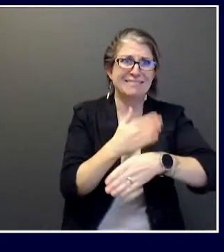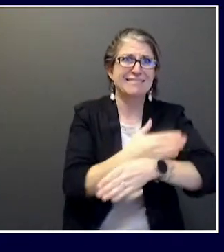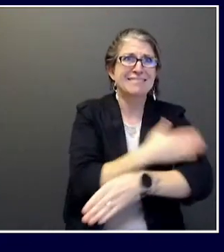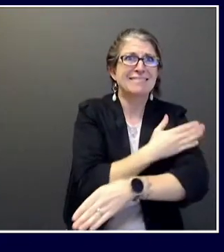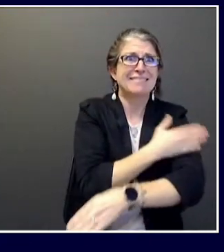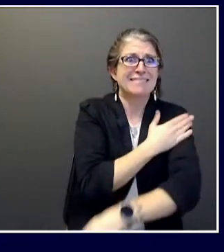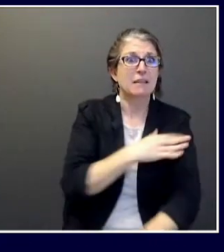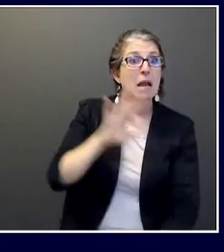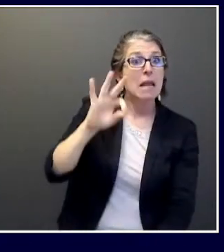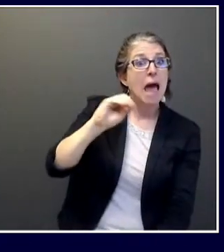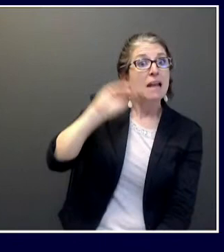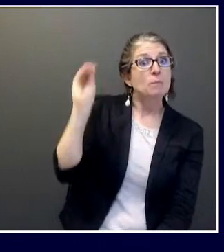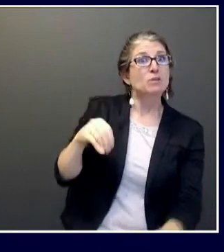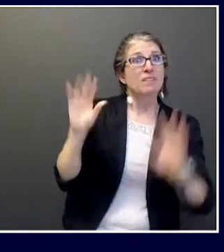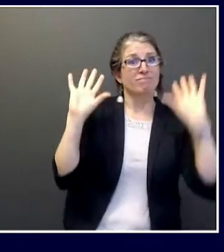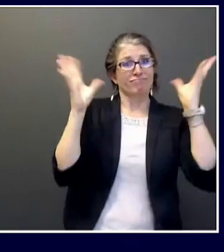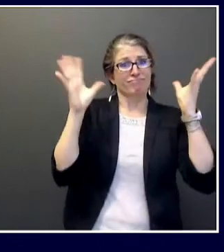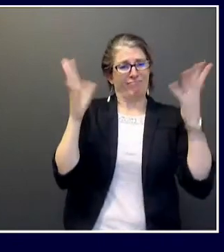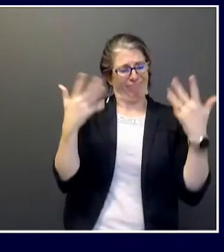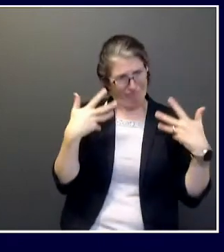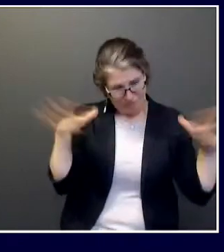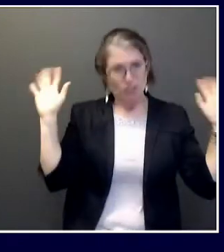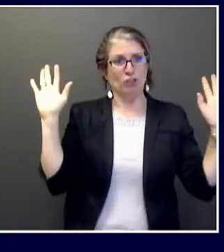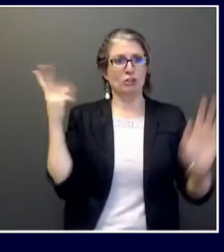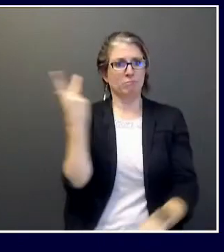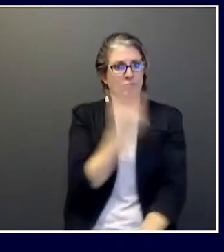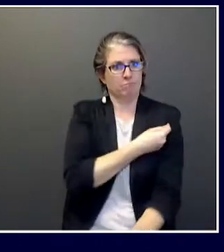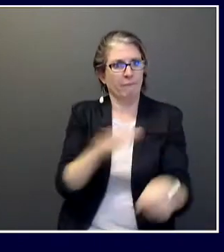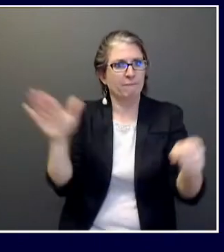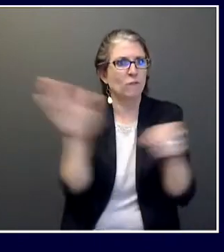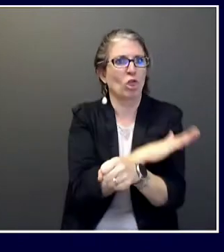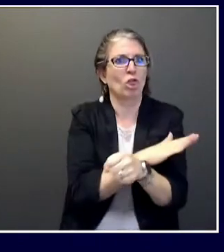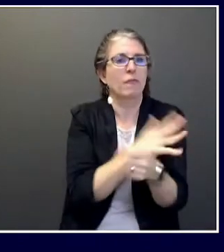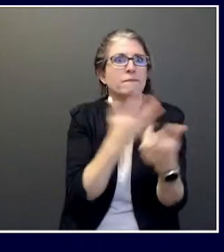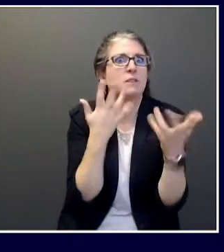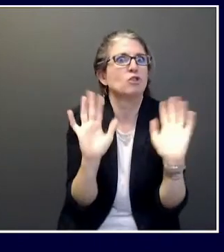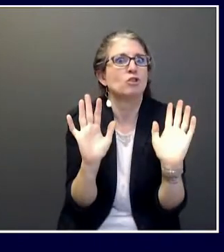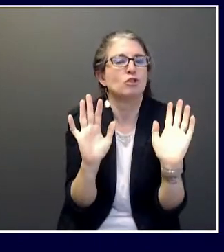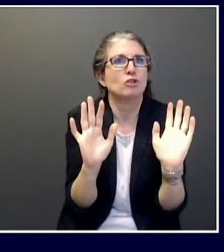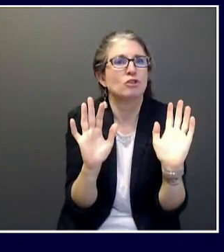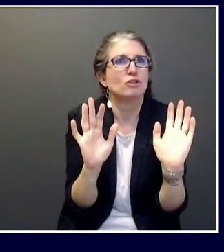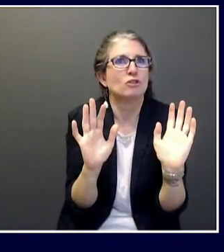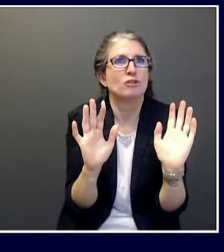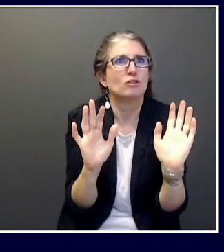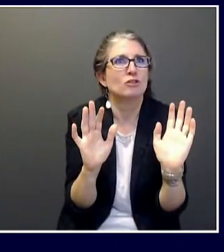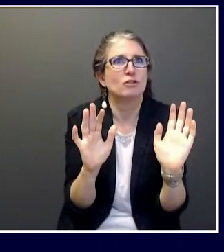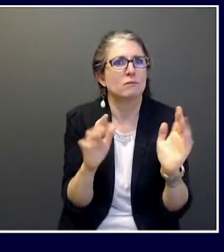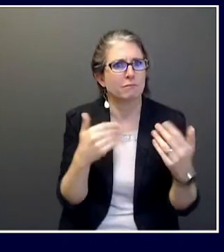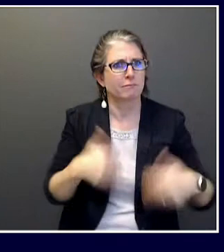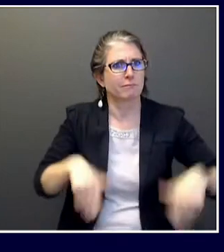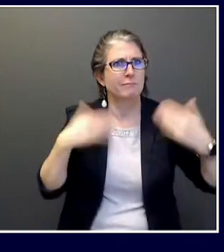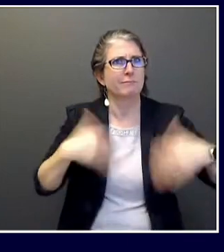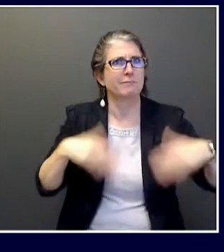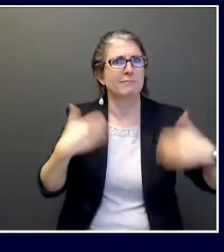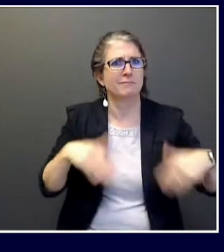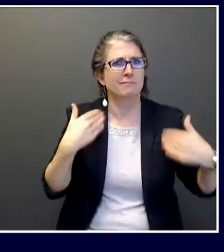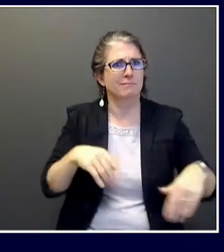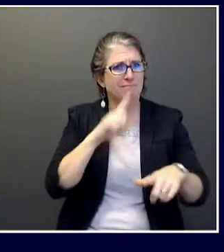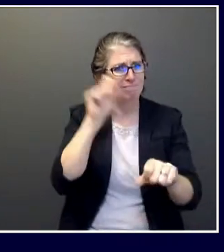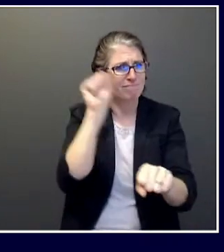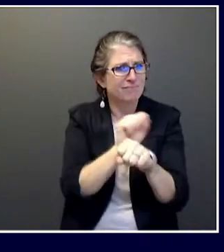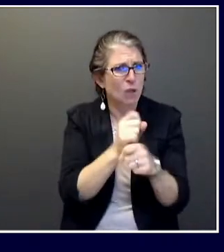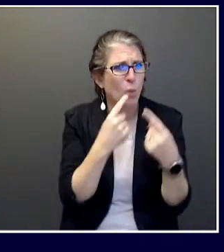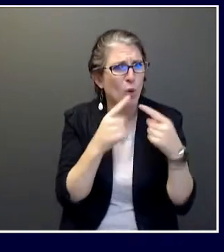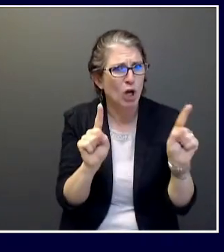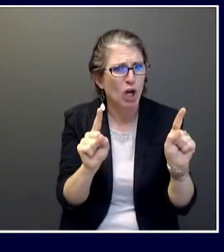So we do know that vaccine requirements do work in these healthcare settings where, as a reminder, they're